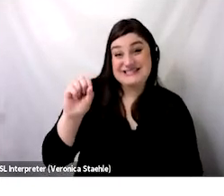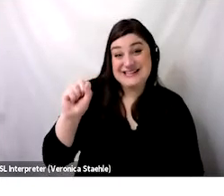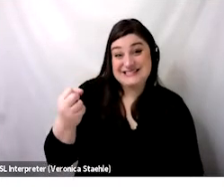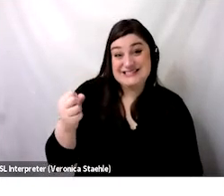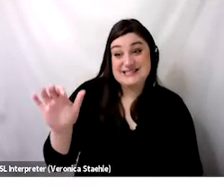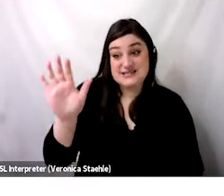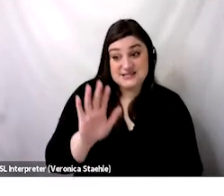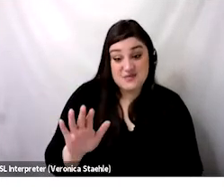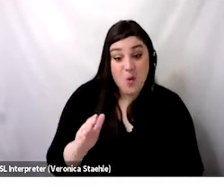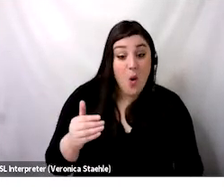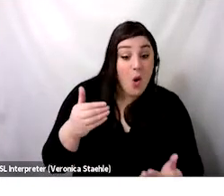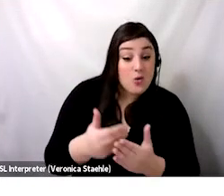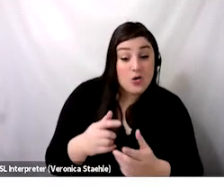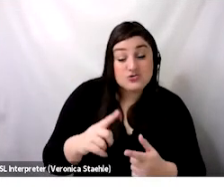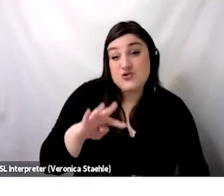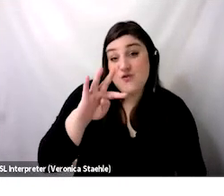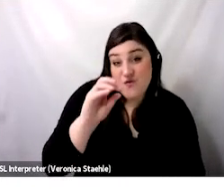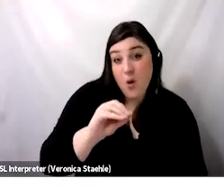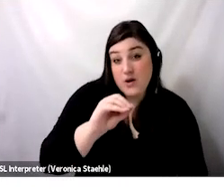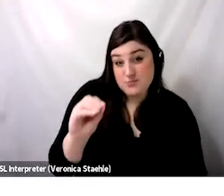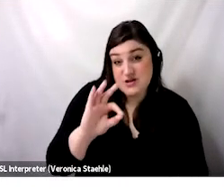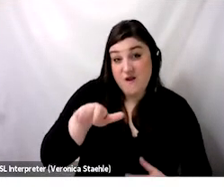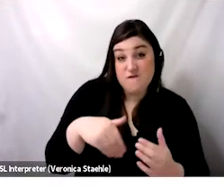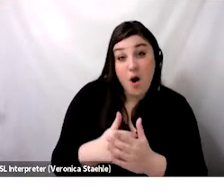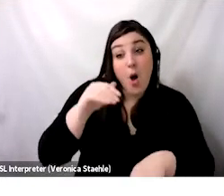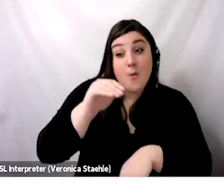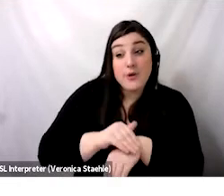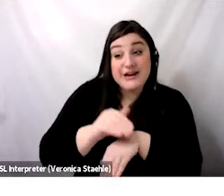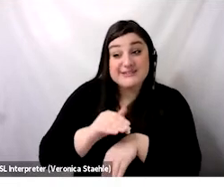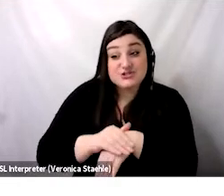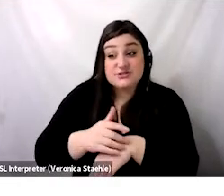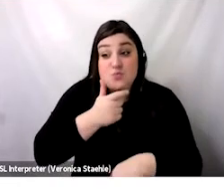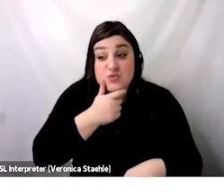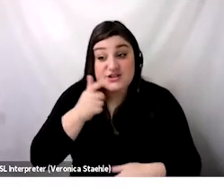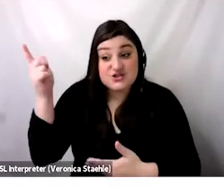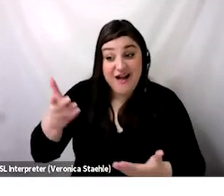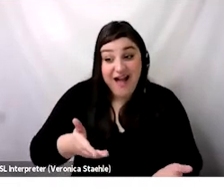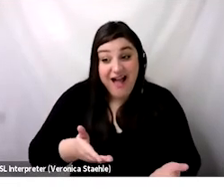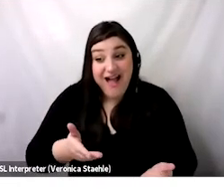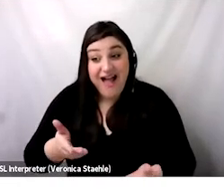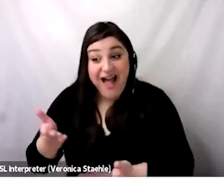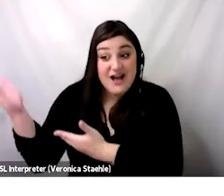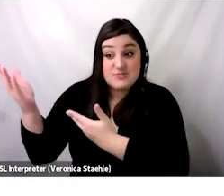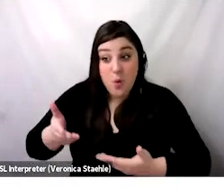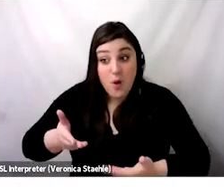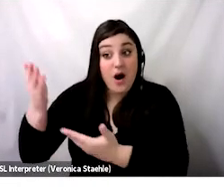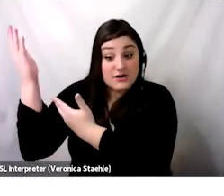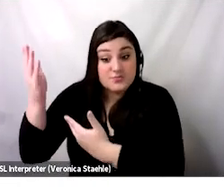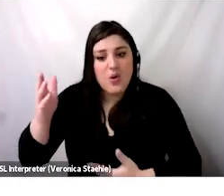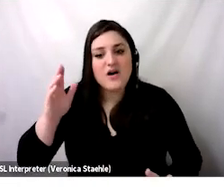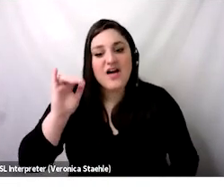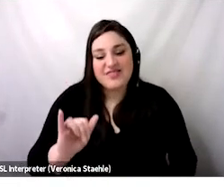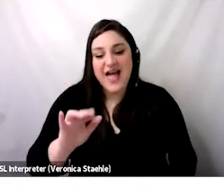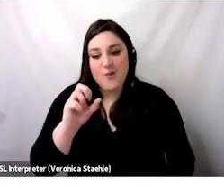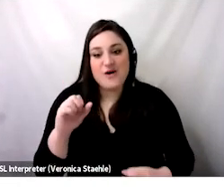of British exports were for cotton textiles, of which 75% of